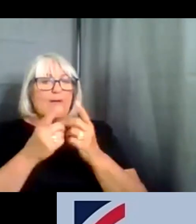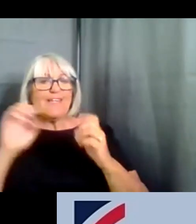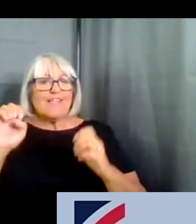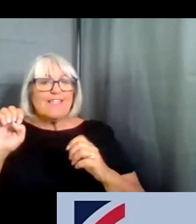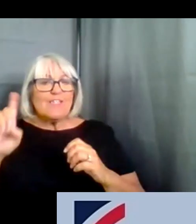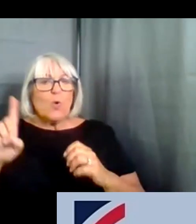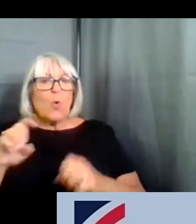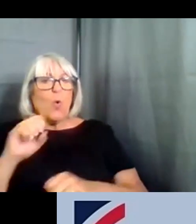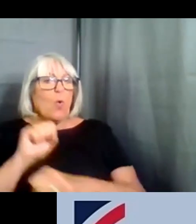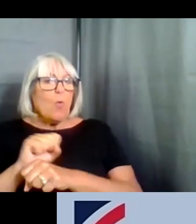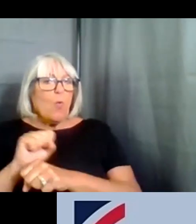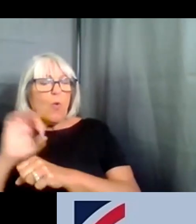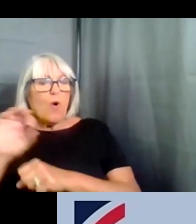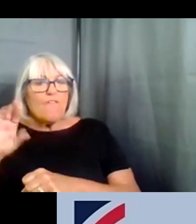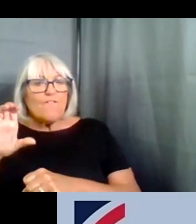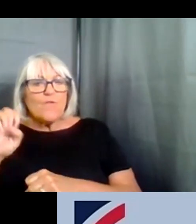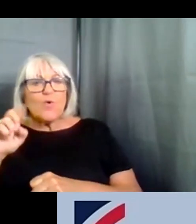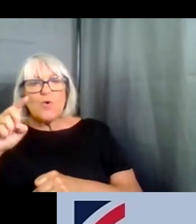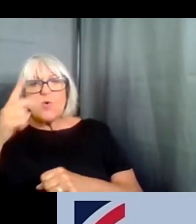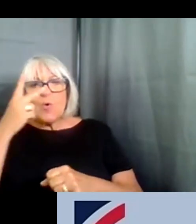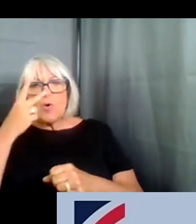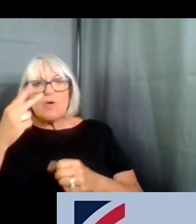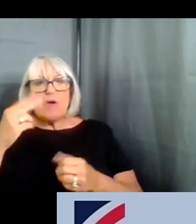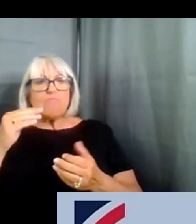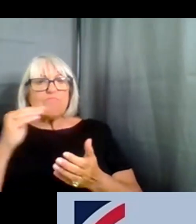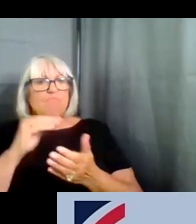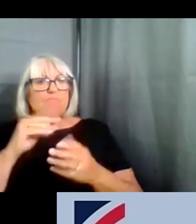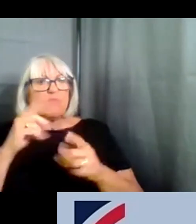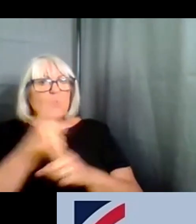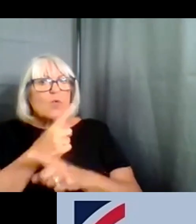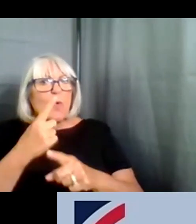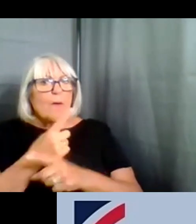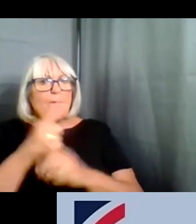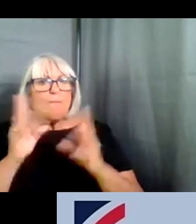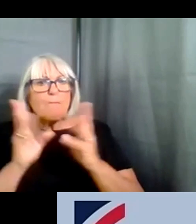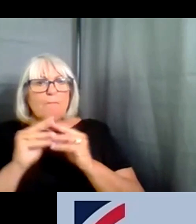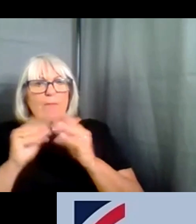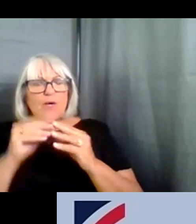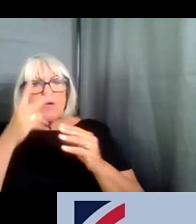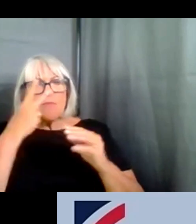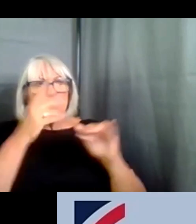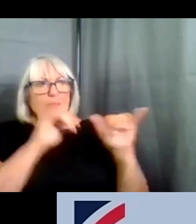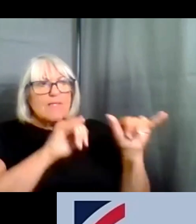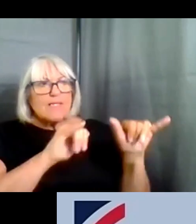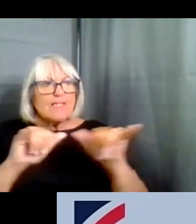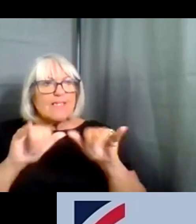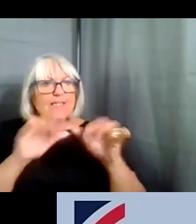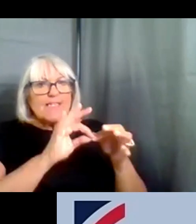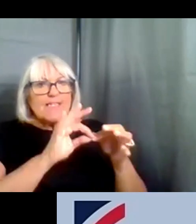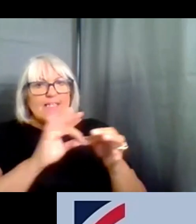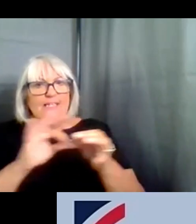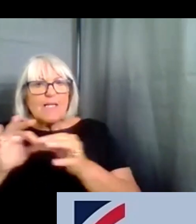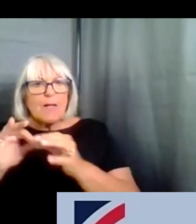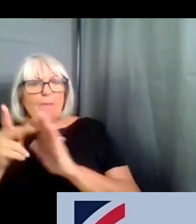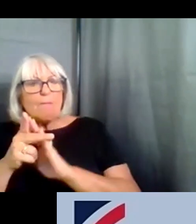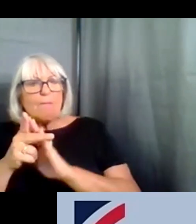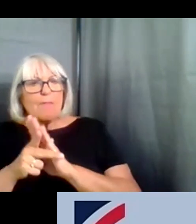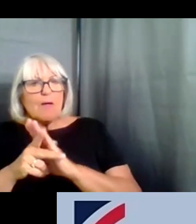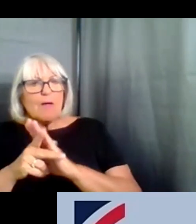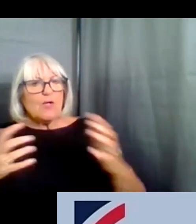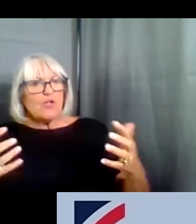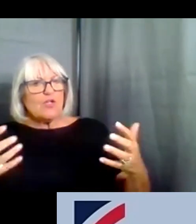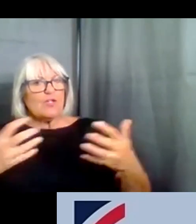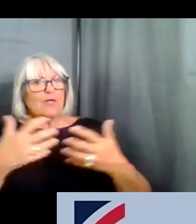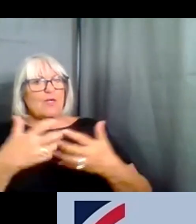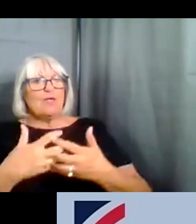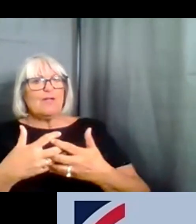regular meetings, real coordinating roles, and then alignment of policies, resources, and roles across agencies. So I think it's a really great